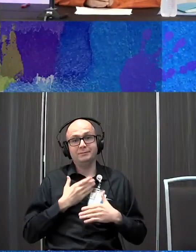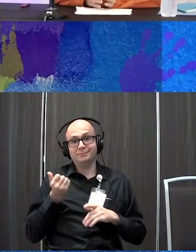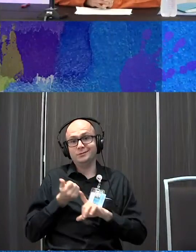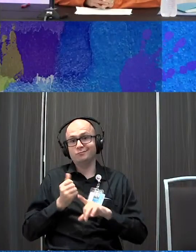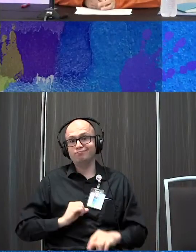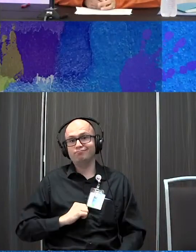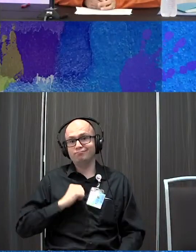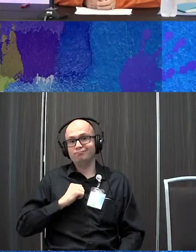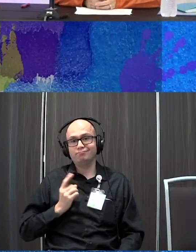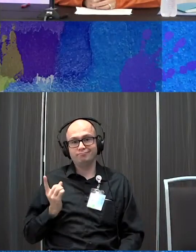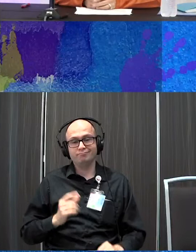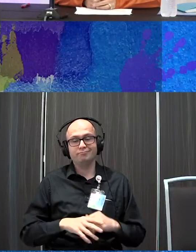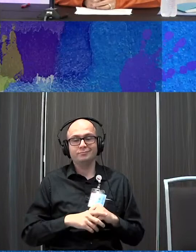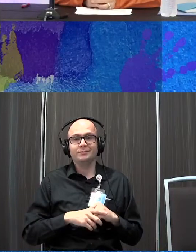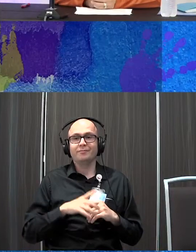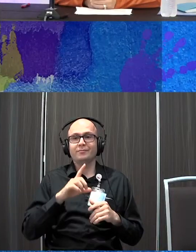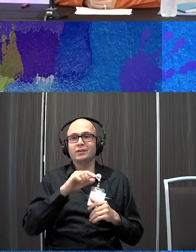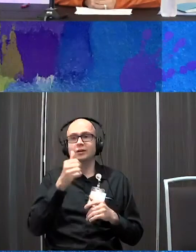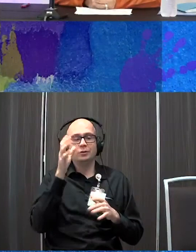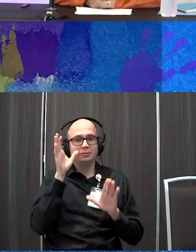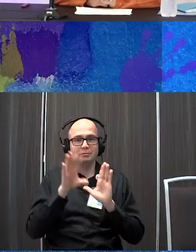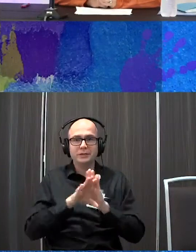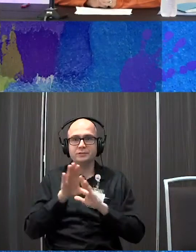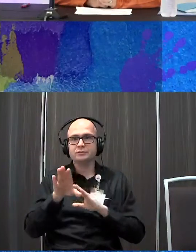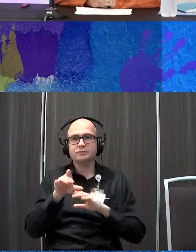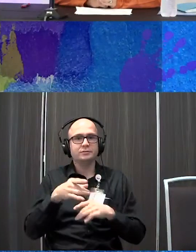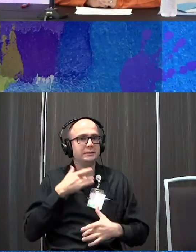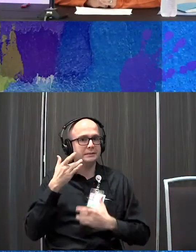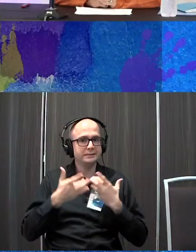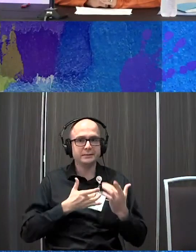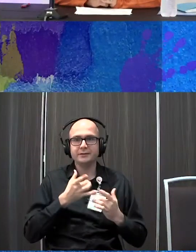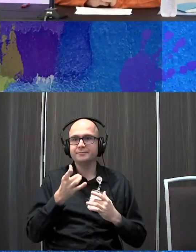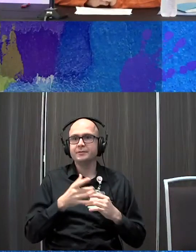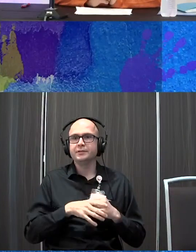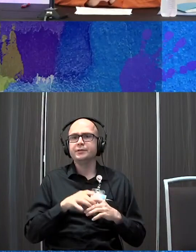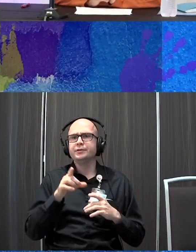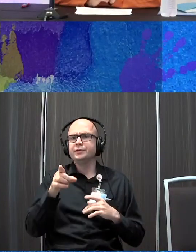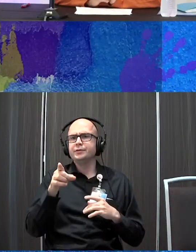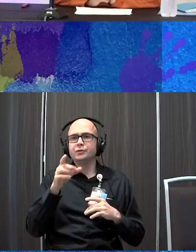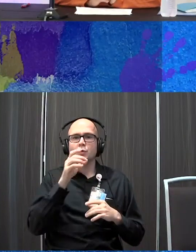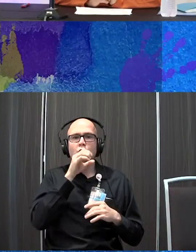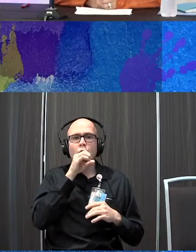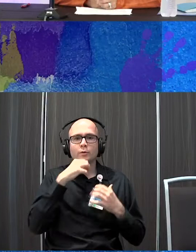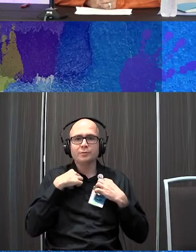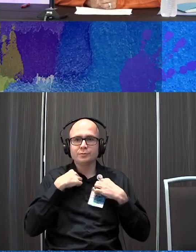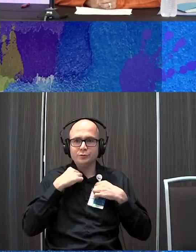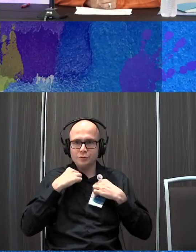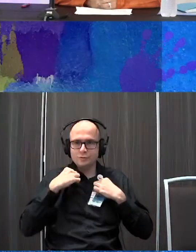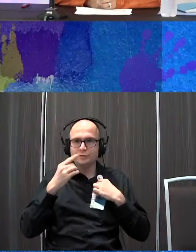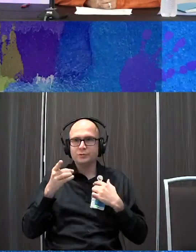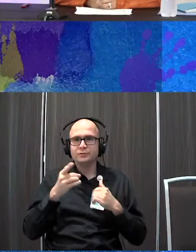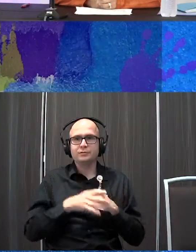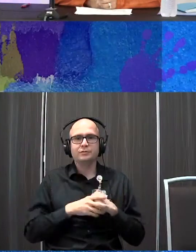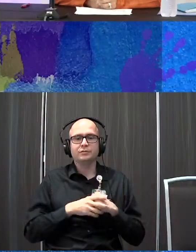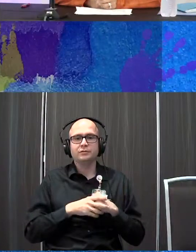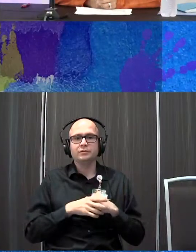that. And then another picture of him just really excited. And then the one where he's in the orange shirt,